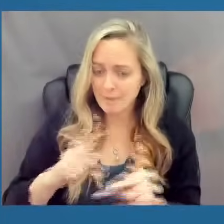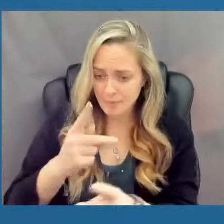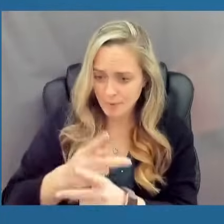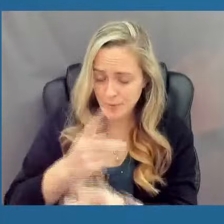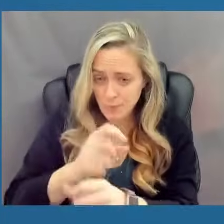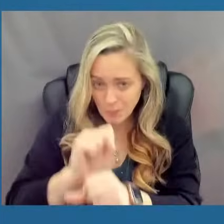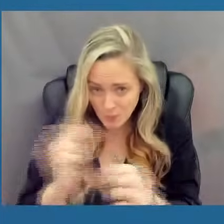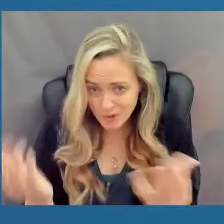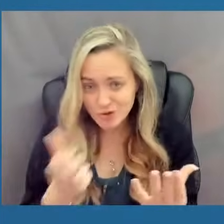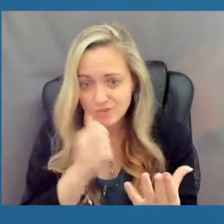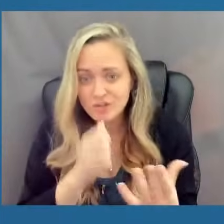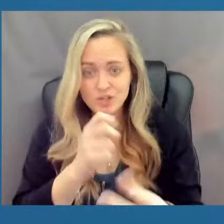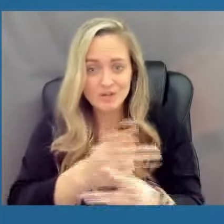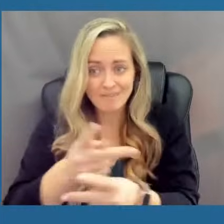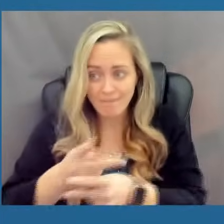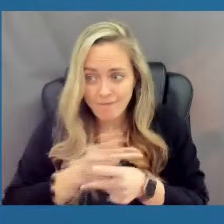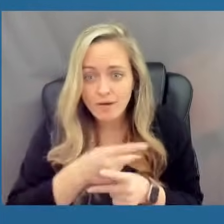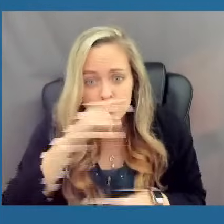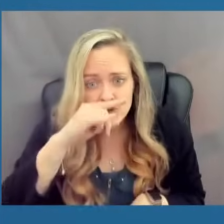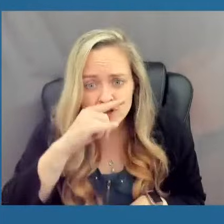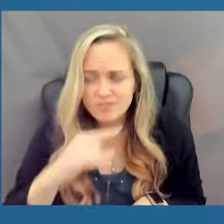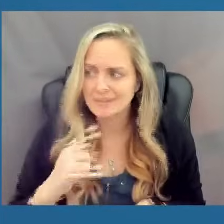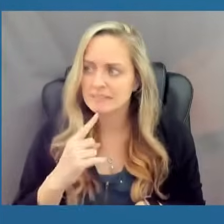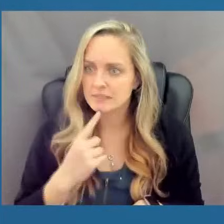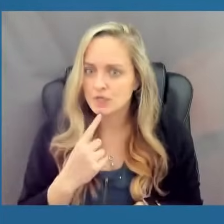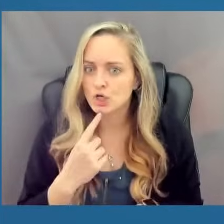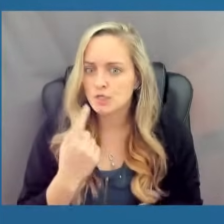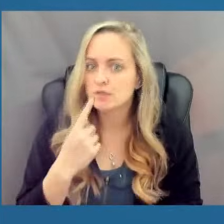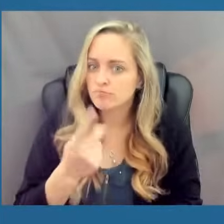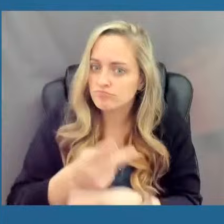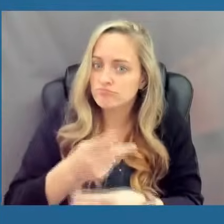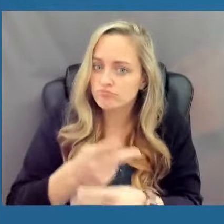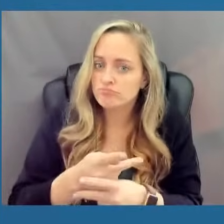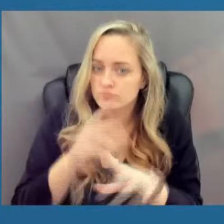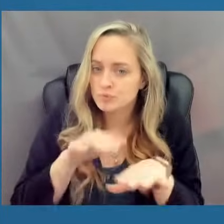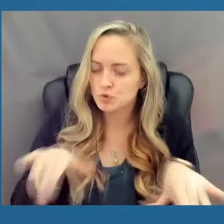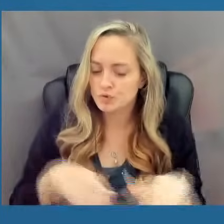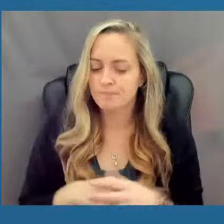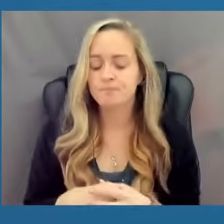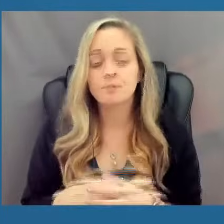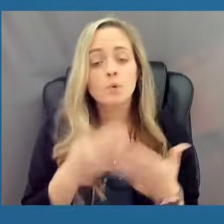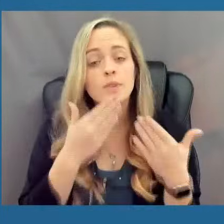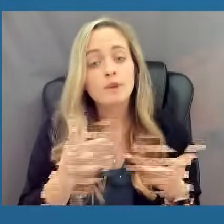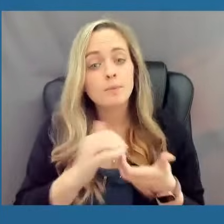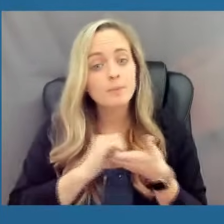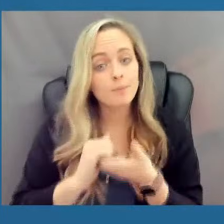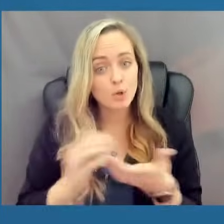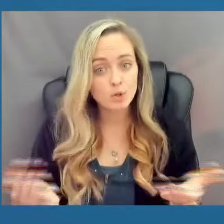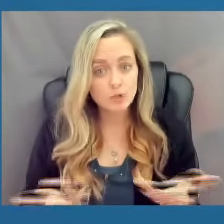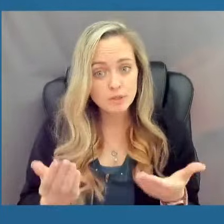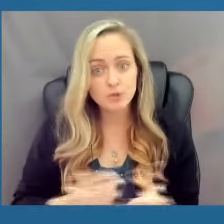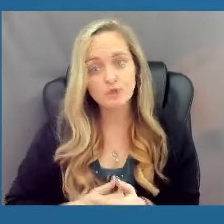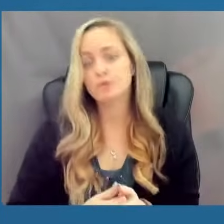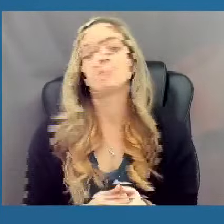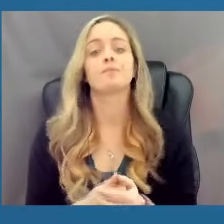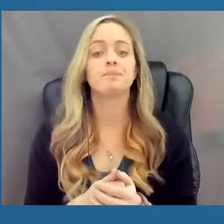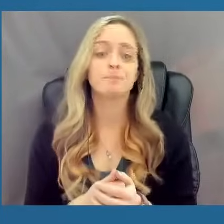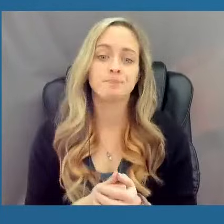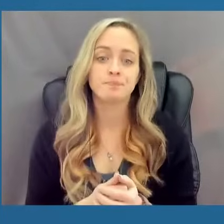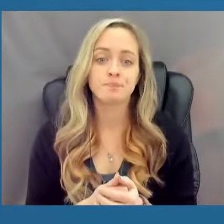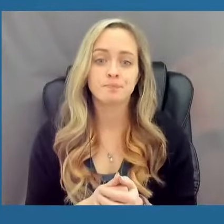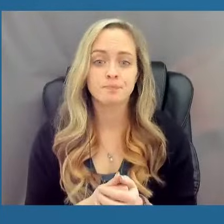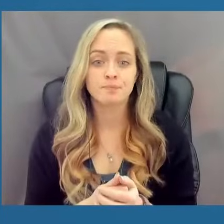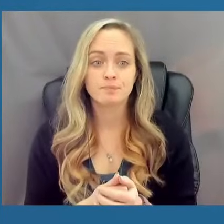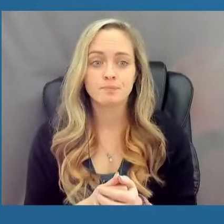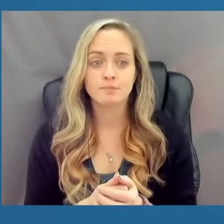day to take care of children, how seriously they take this. And I want to thank some of my partners here in